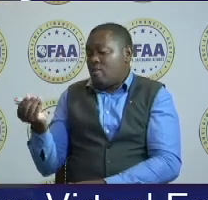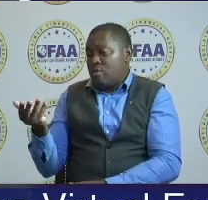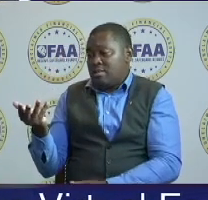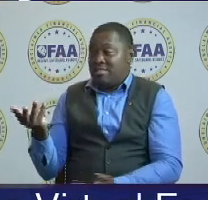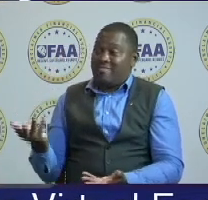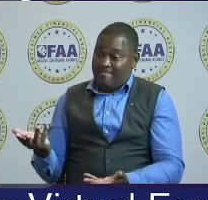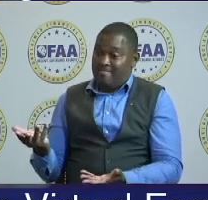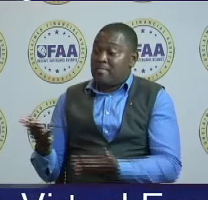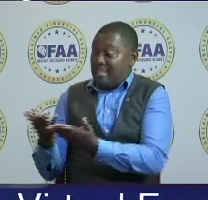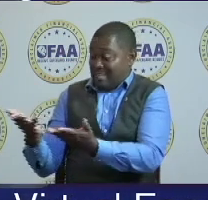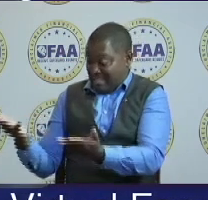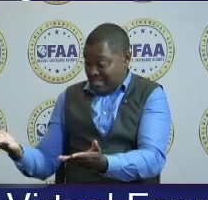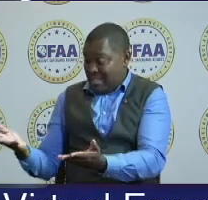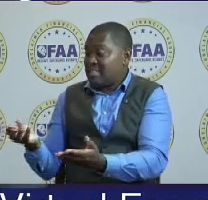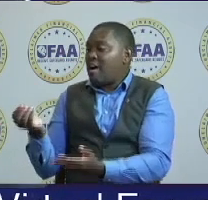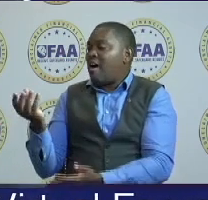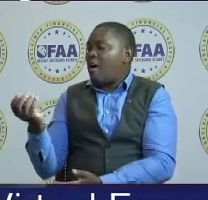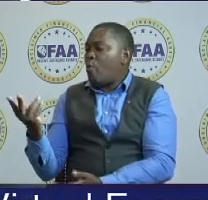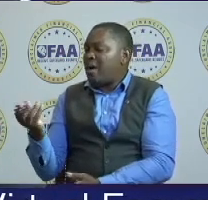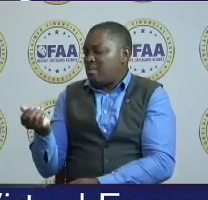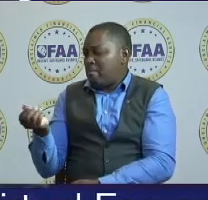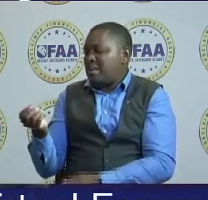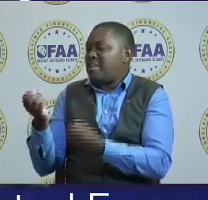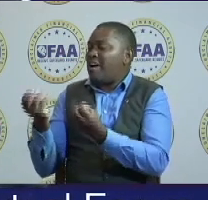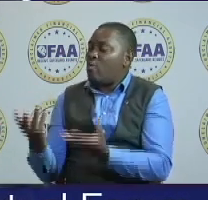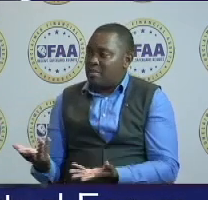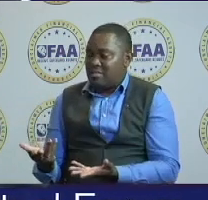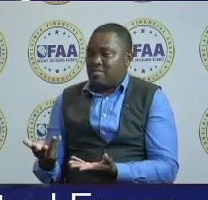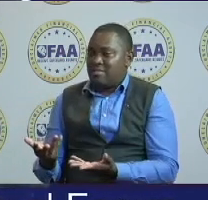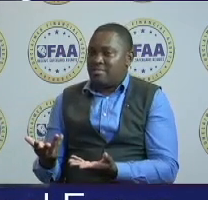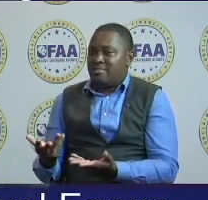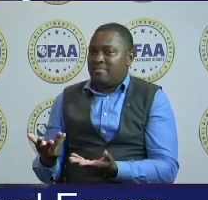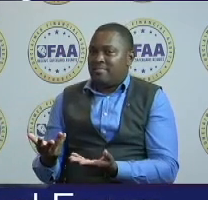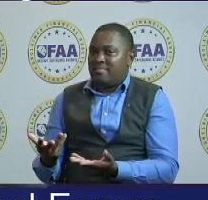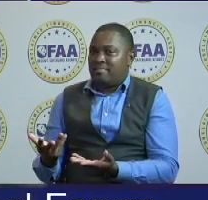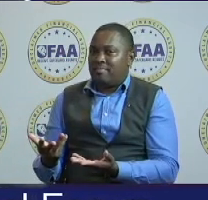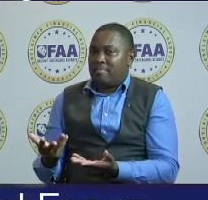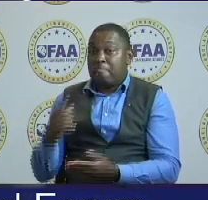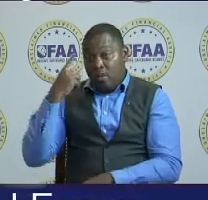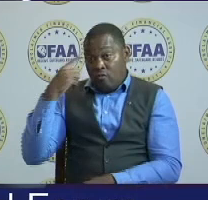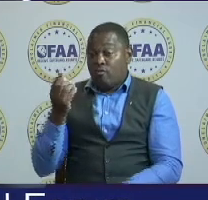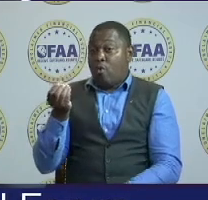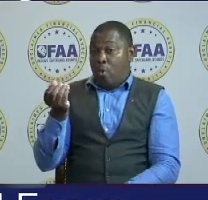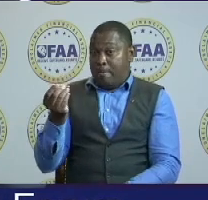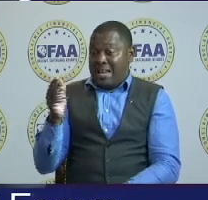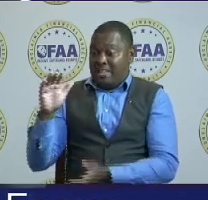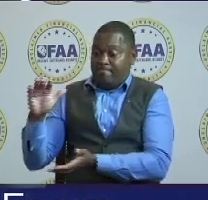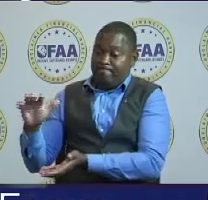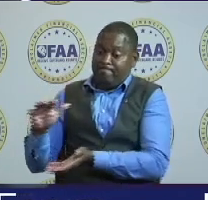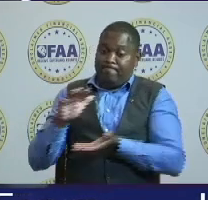of the assets that you have in your records, whose owners you haven't traced. So for the cash, you take it to the central